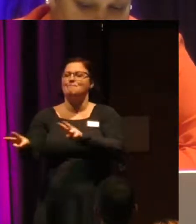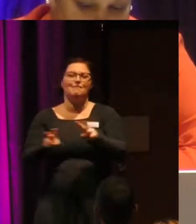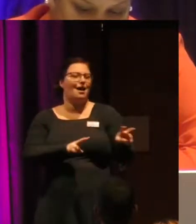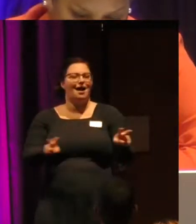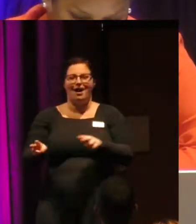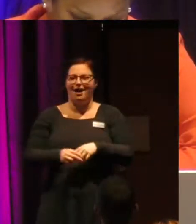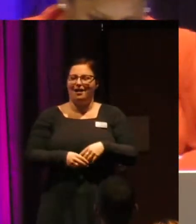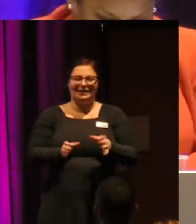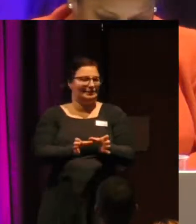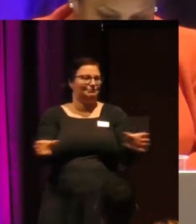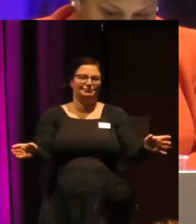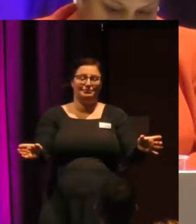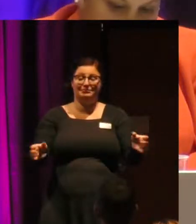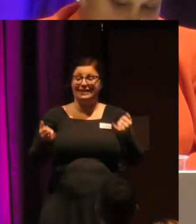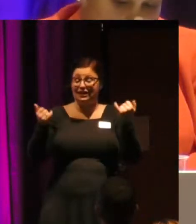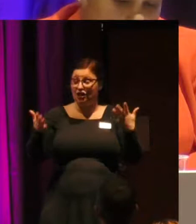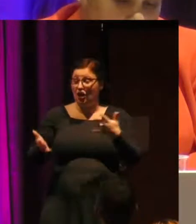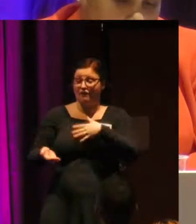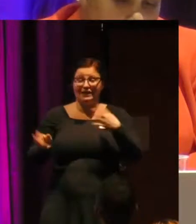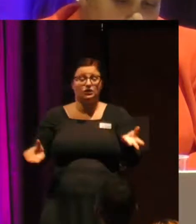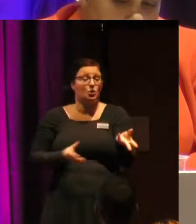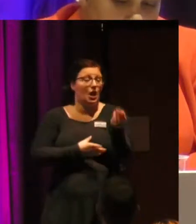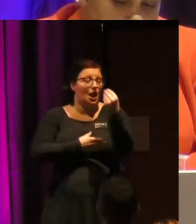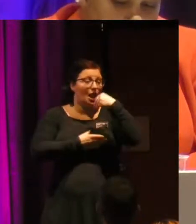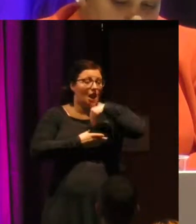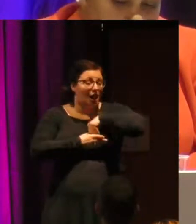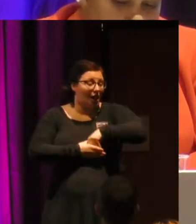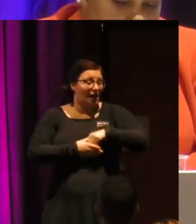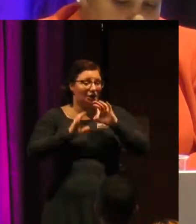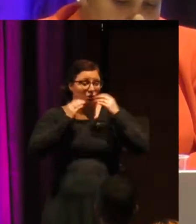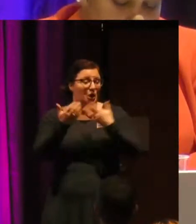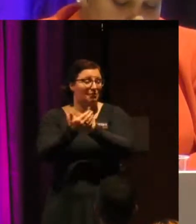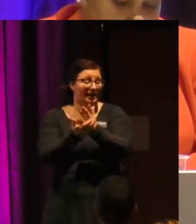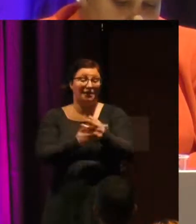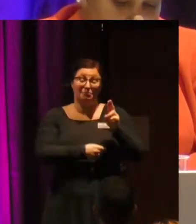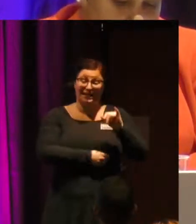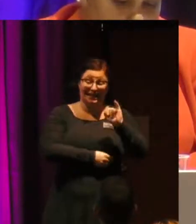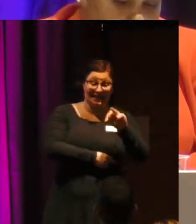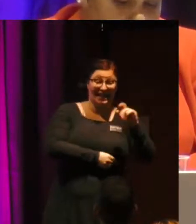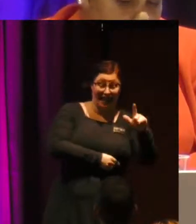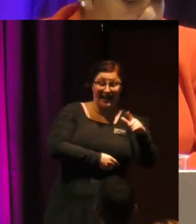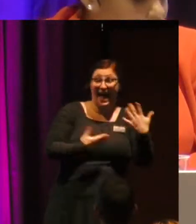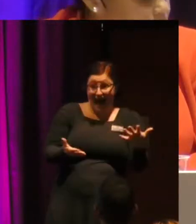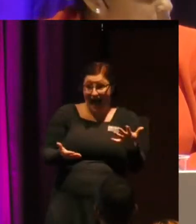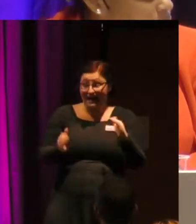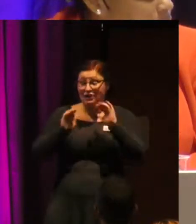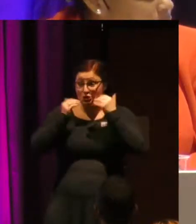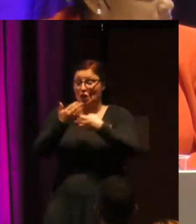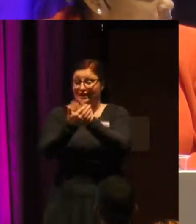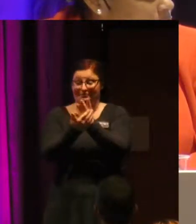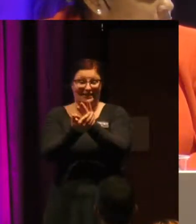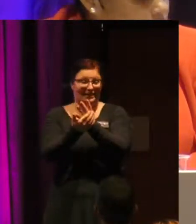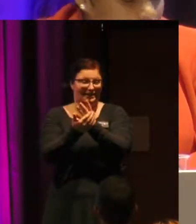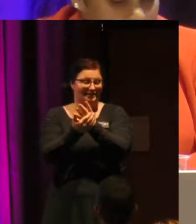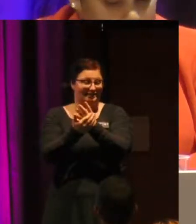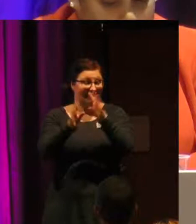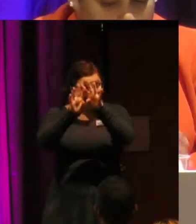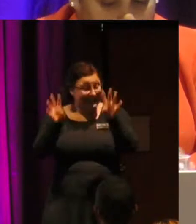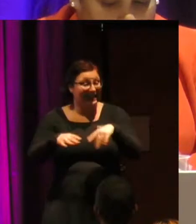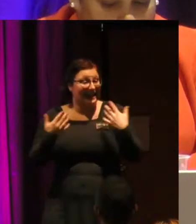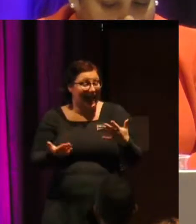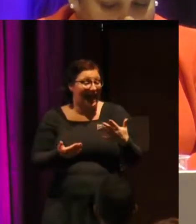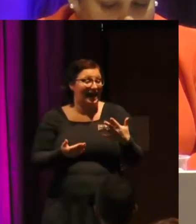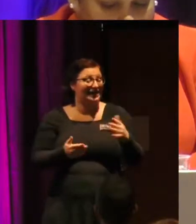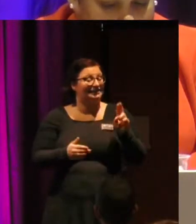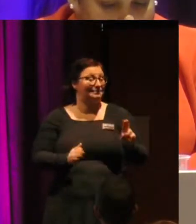developed into this social media that real life is on social media. It is internet. So it's no different. Society